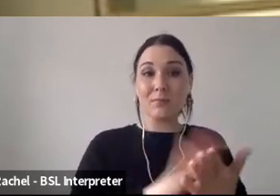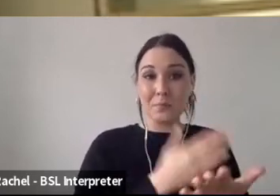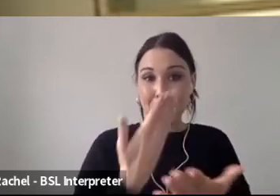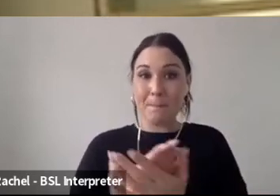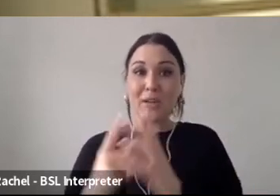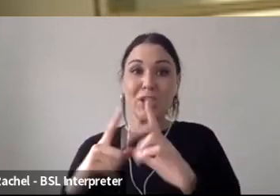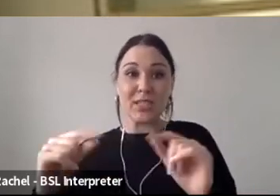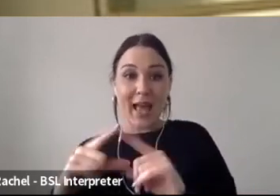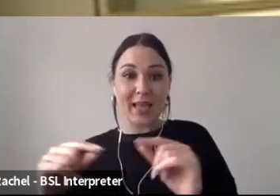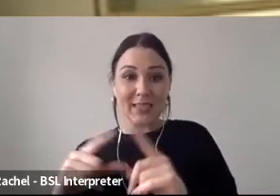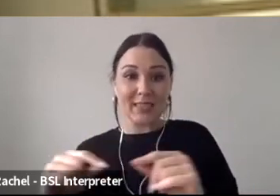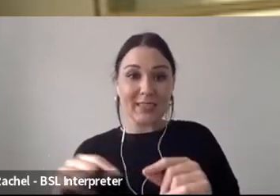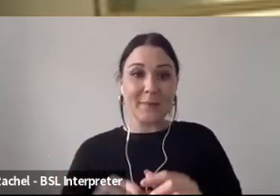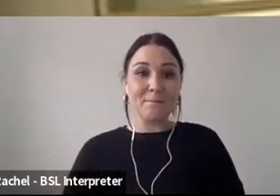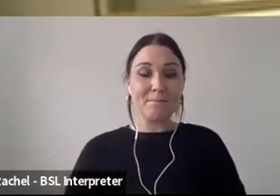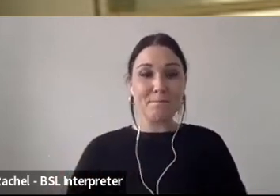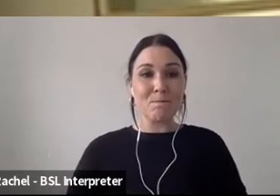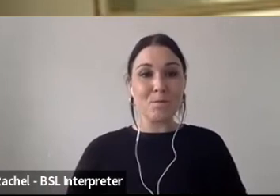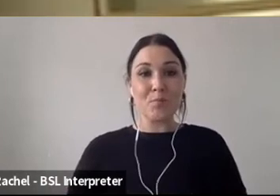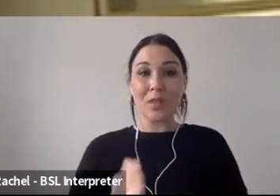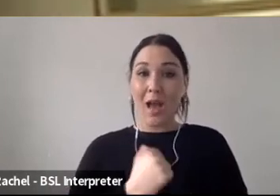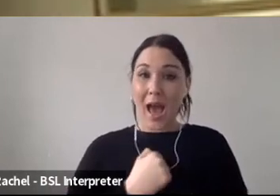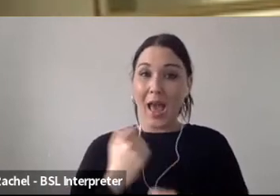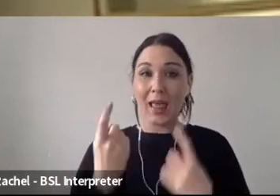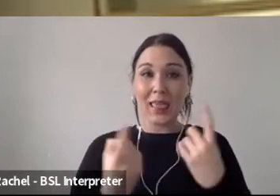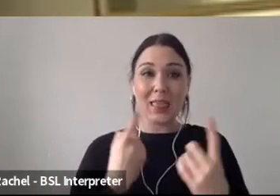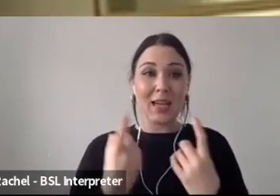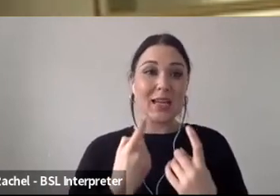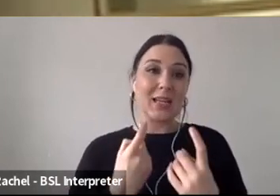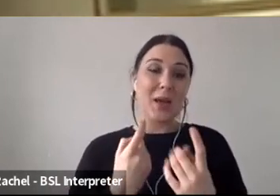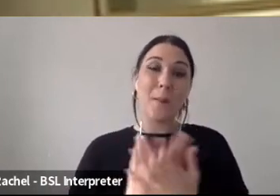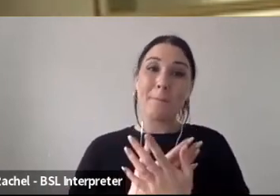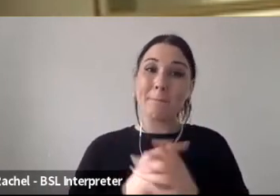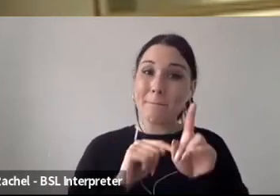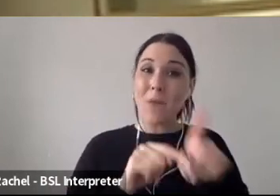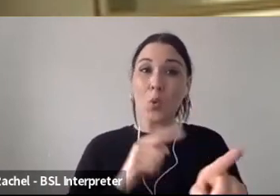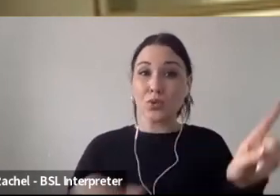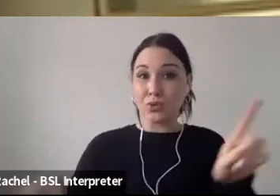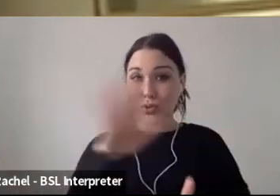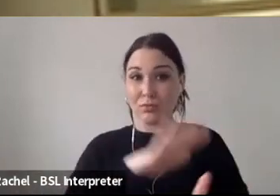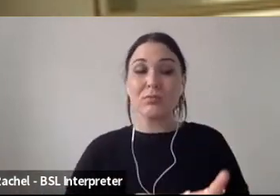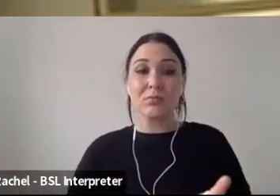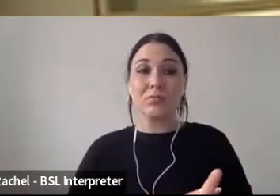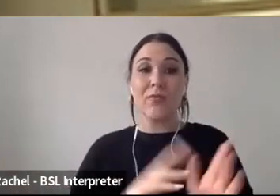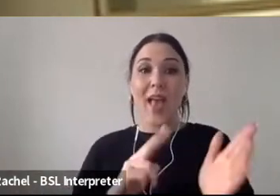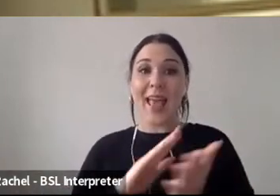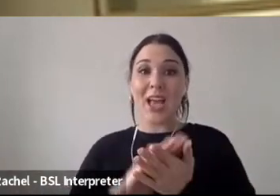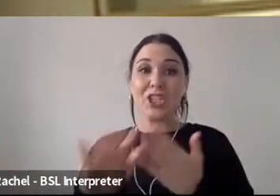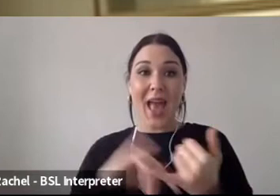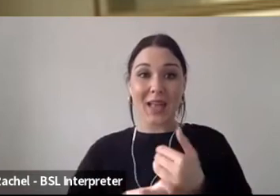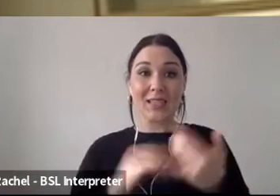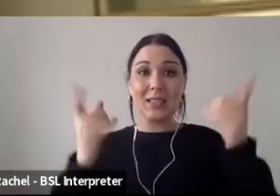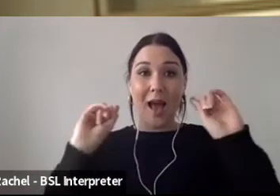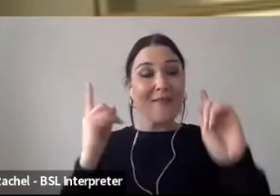show it. So I think most of all the National Health Service and NHS staff have